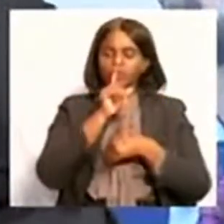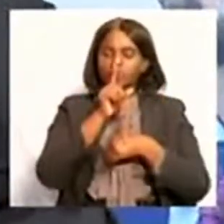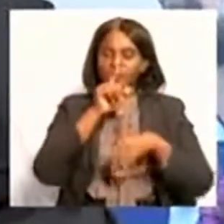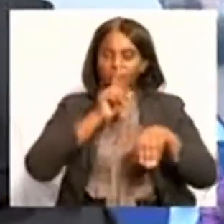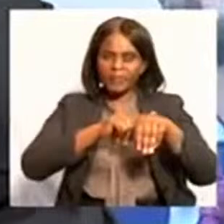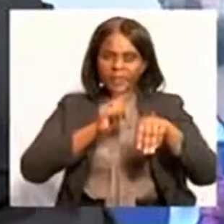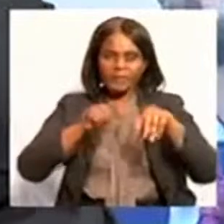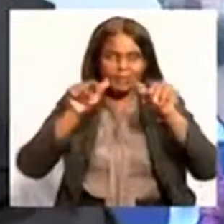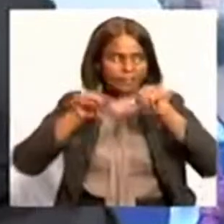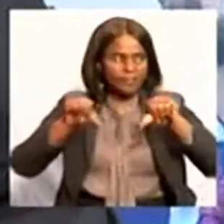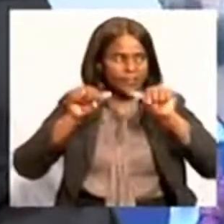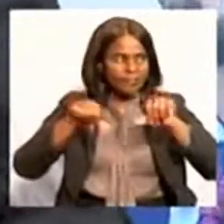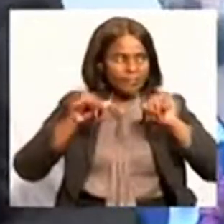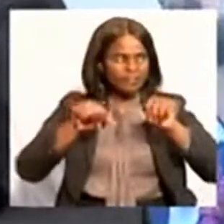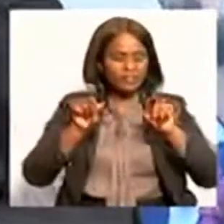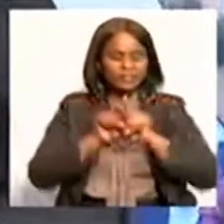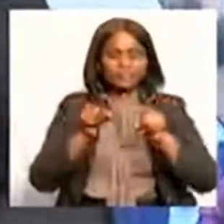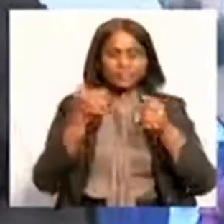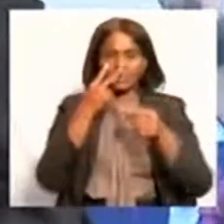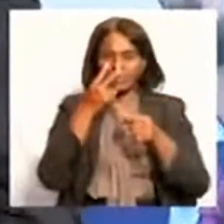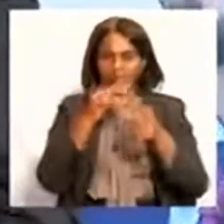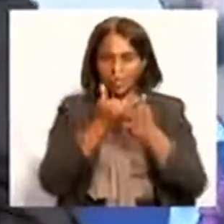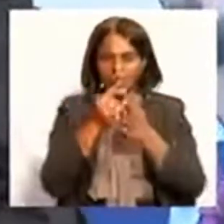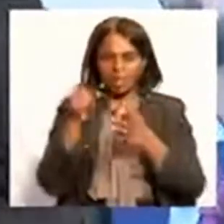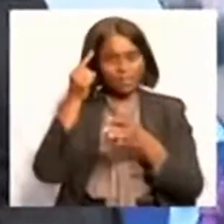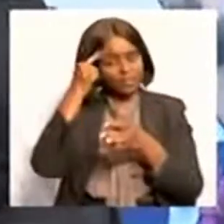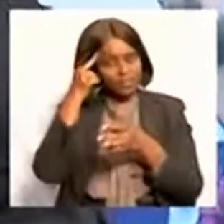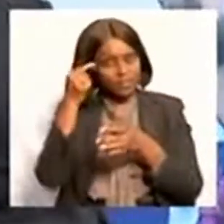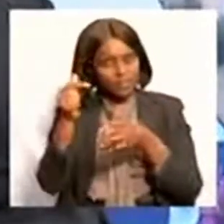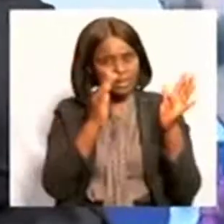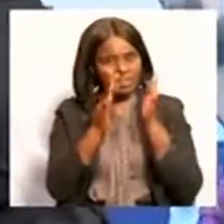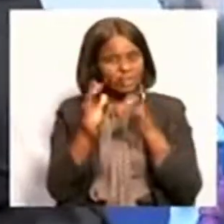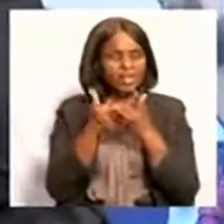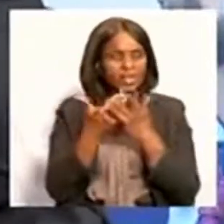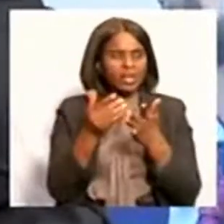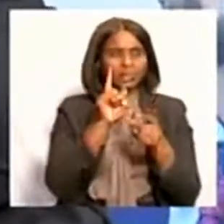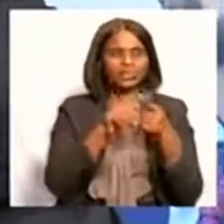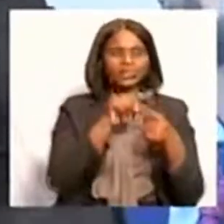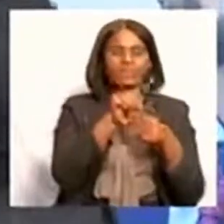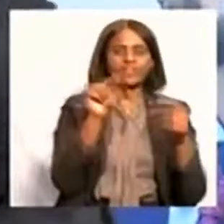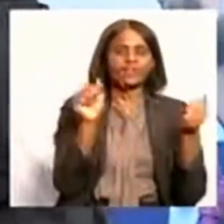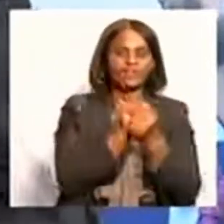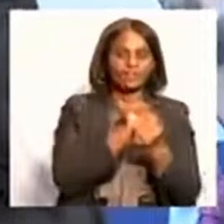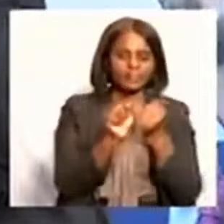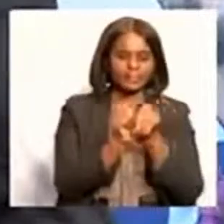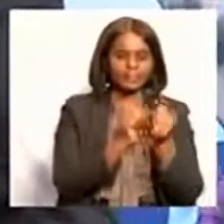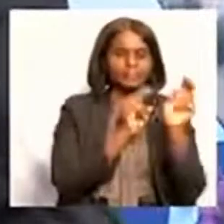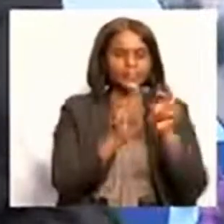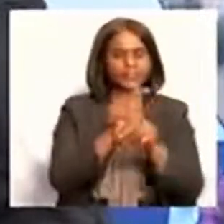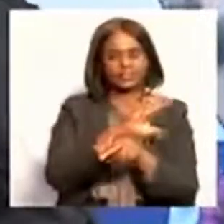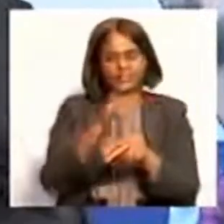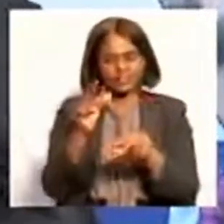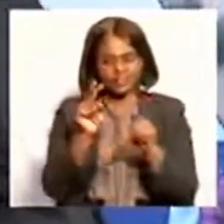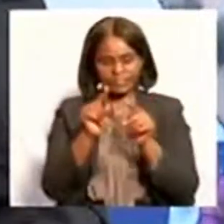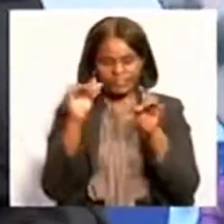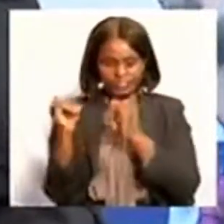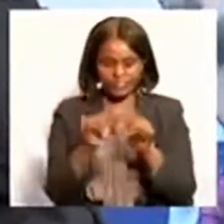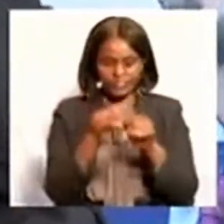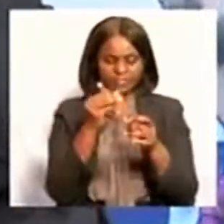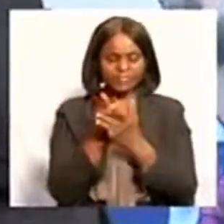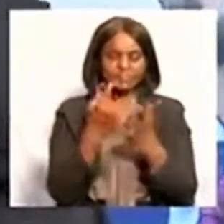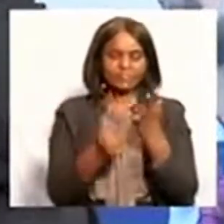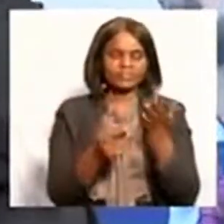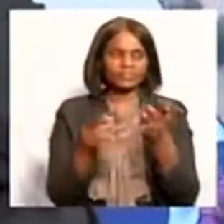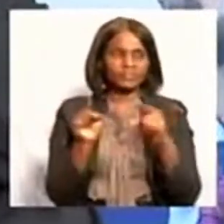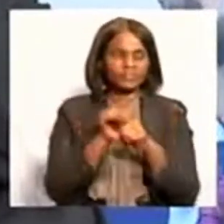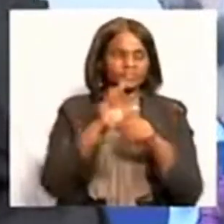audit. Where we're looking at how is the government's preparedness to this disaster, the response, and later on we'll be looking at the recovery.